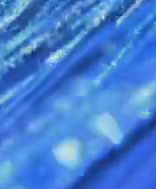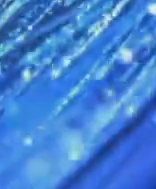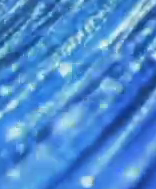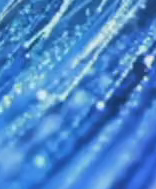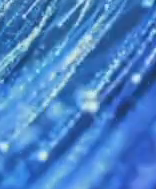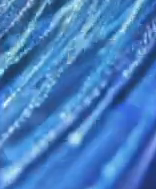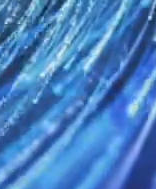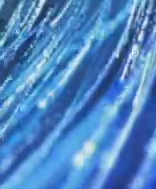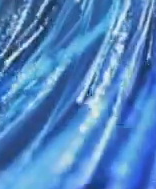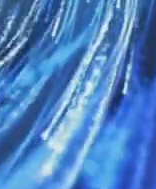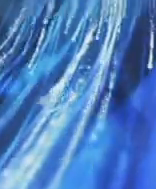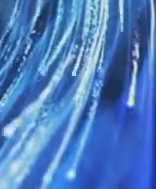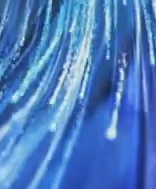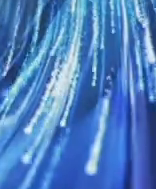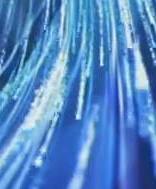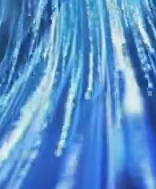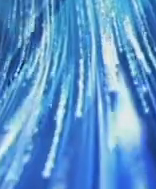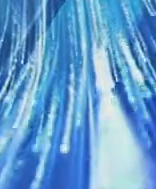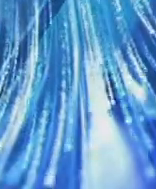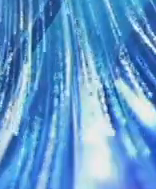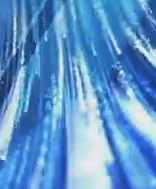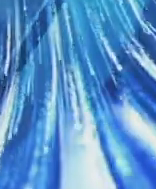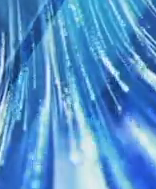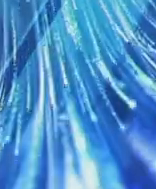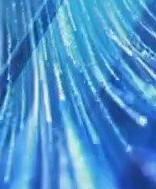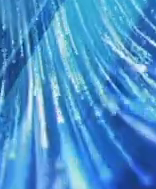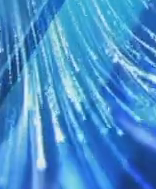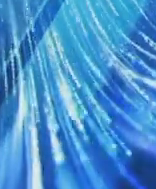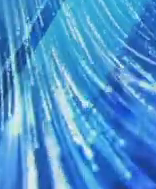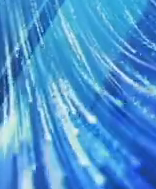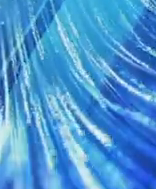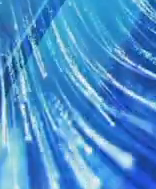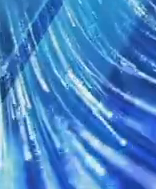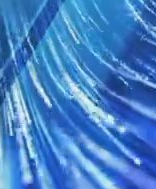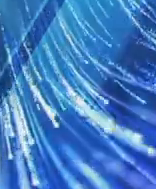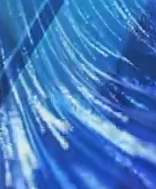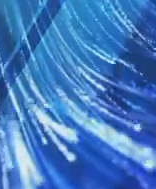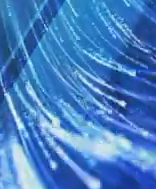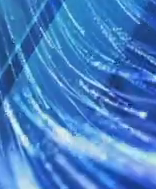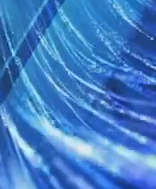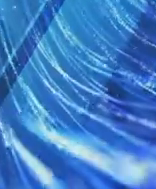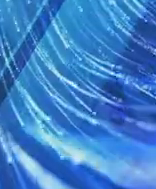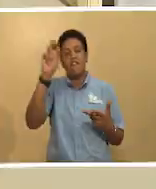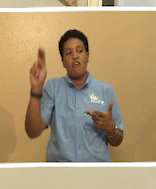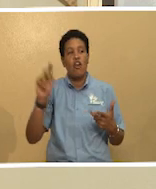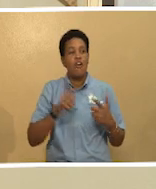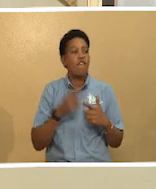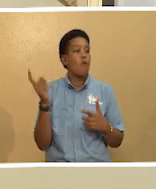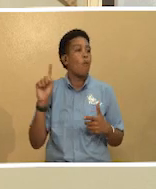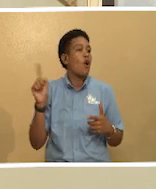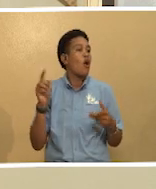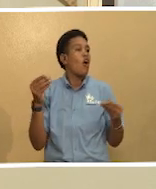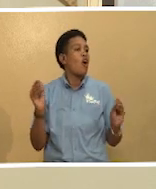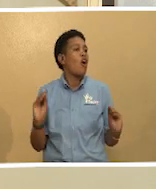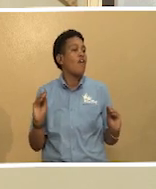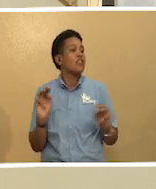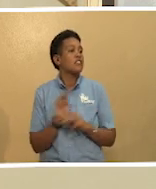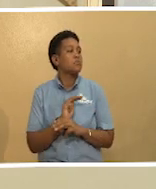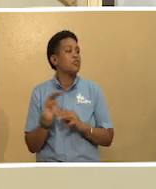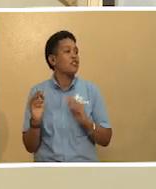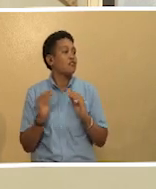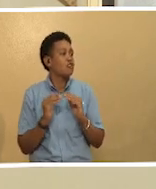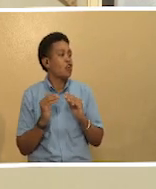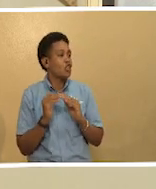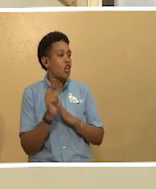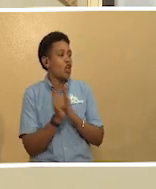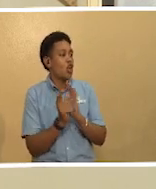virtual town hall meetings on the National Identification and Registration Act 2020. In addition to the prison time